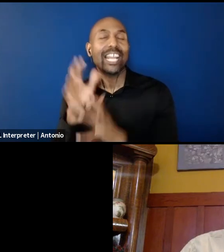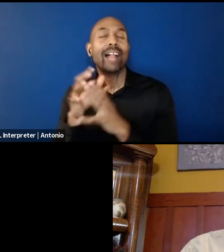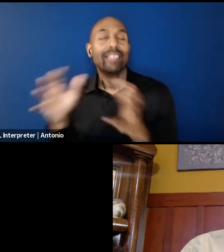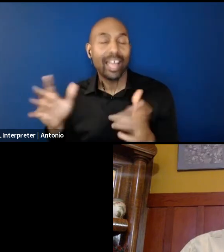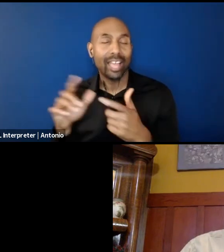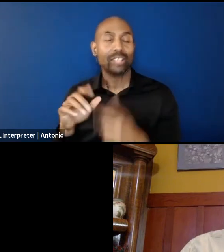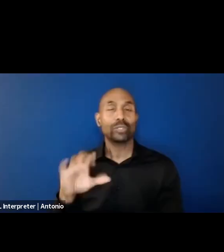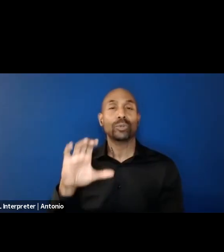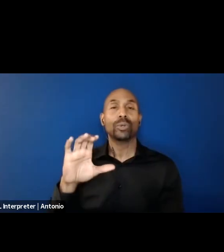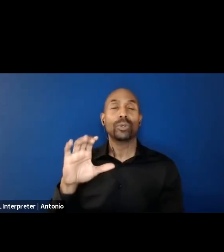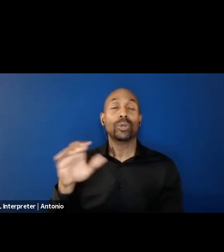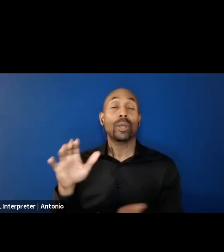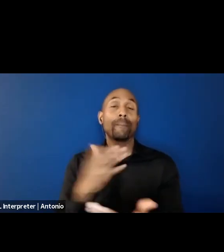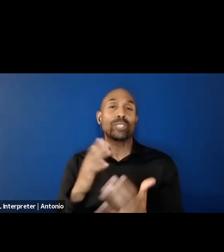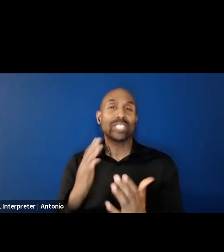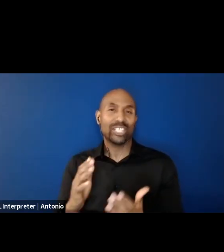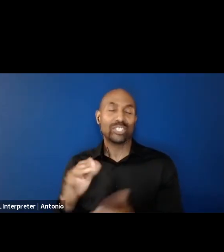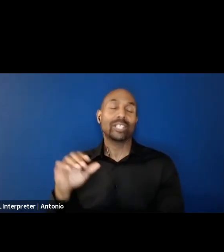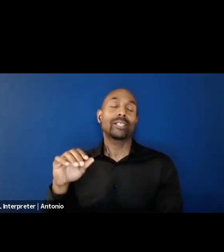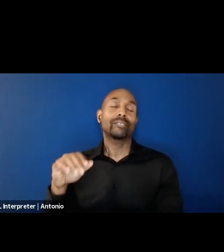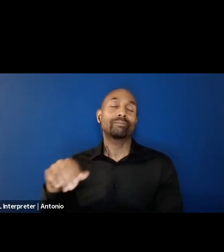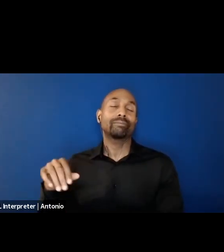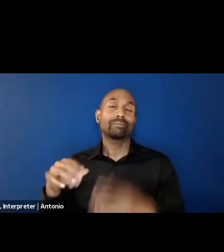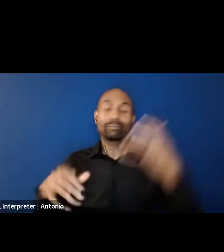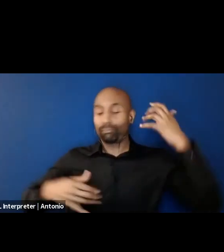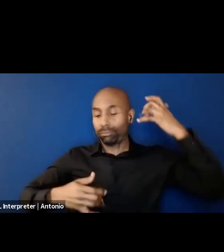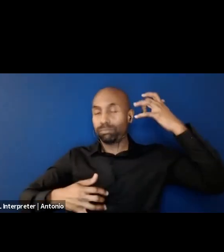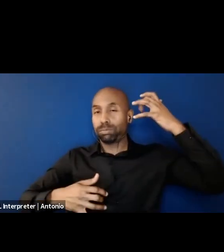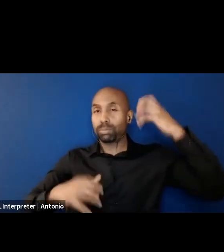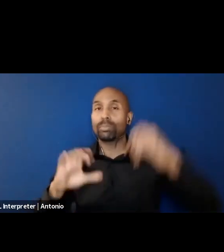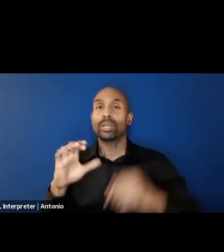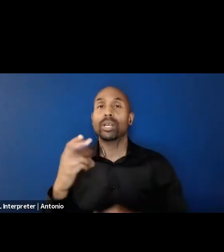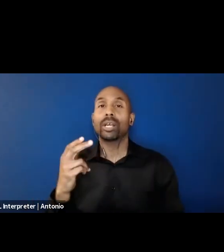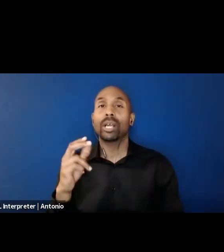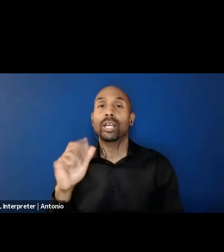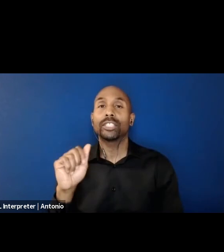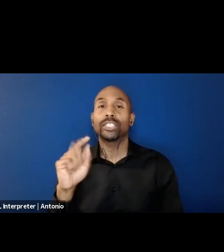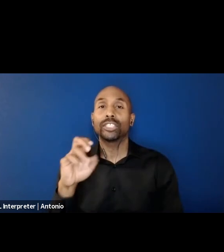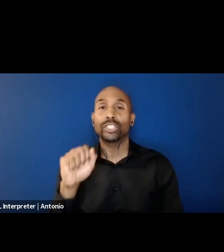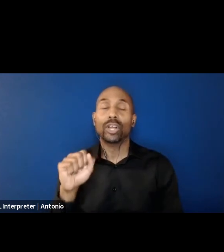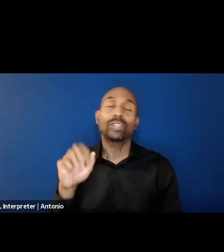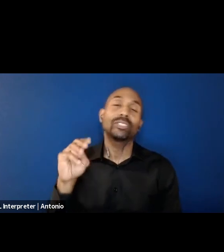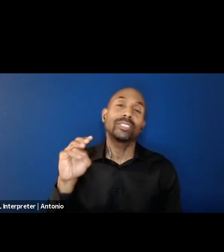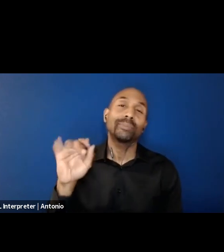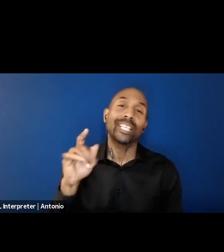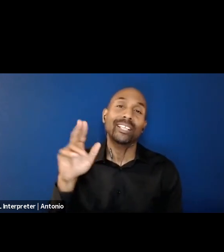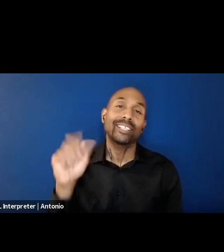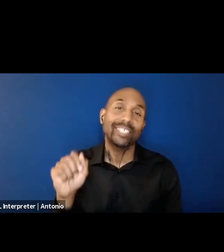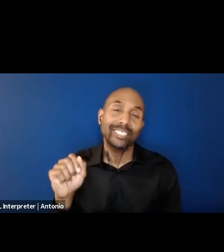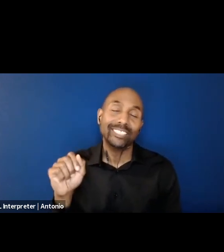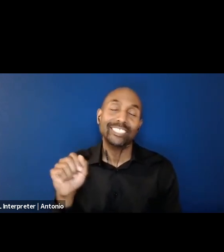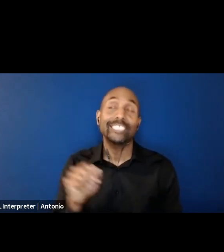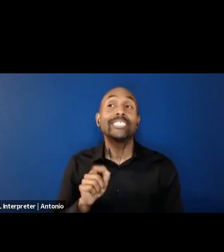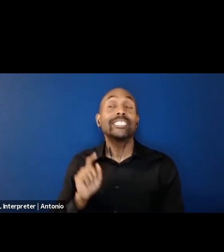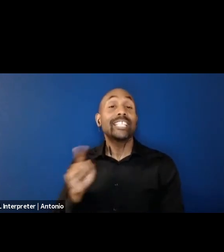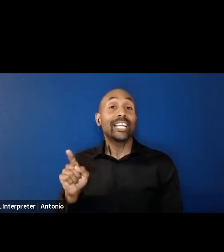And that it was one of the things that provoked me to think about the possibilities of